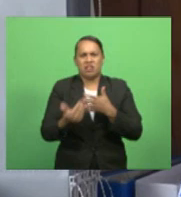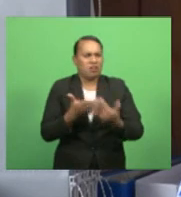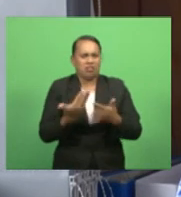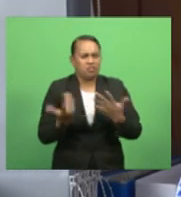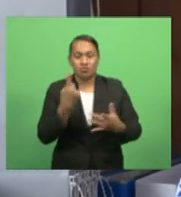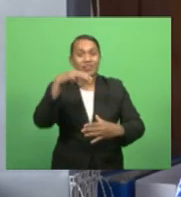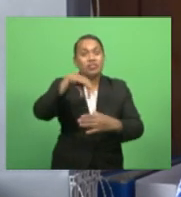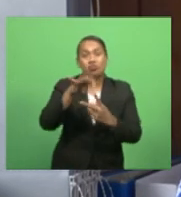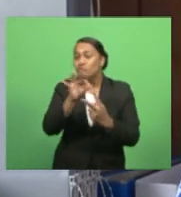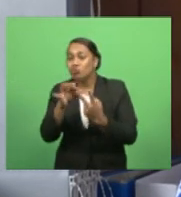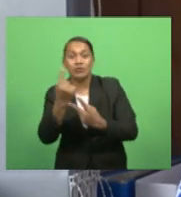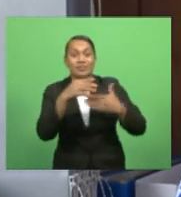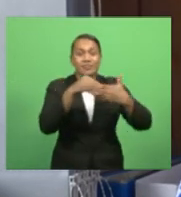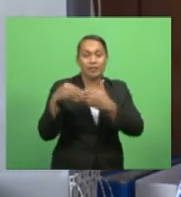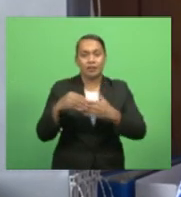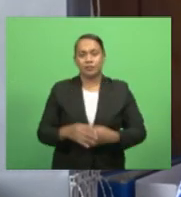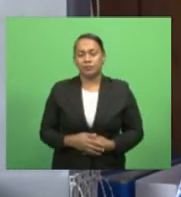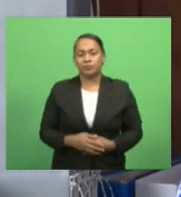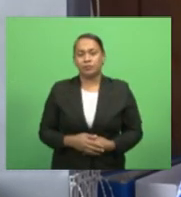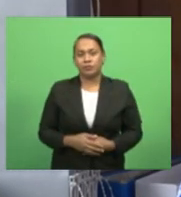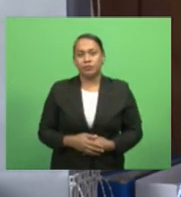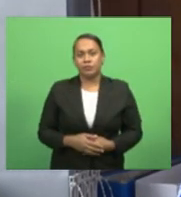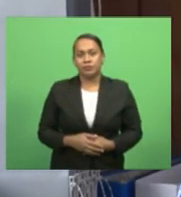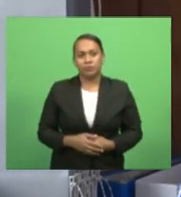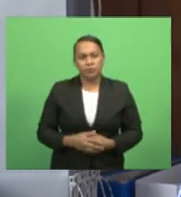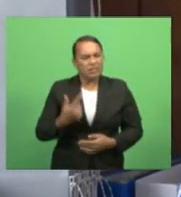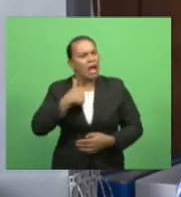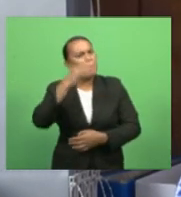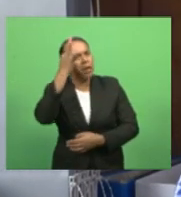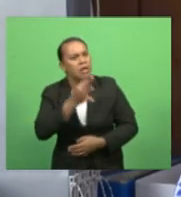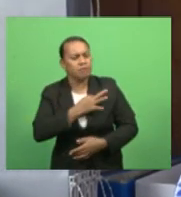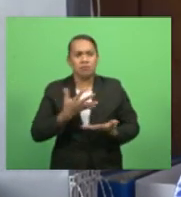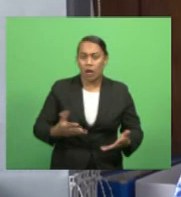younger members like Linda Tambuya,